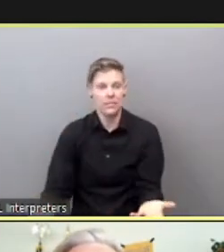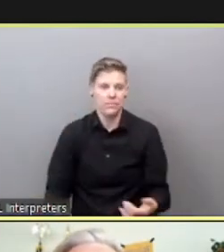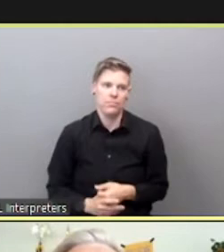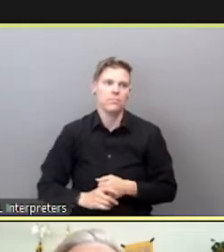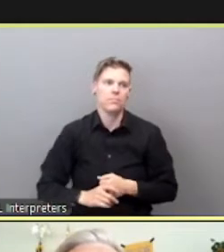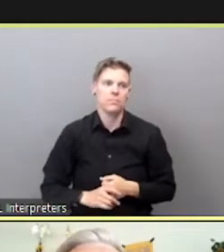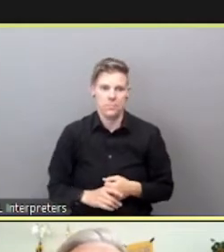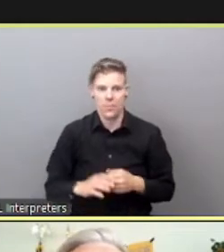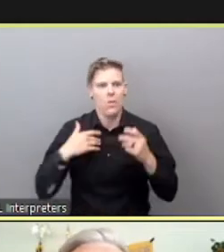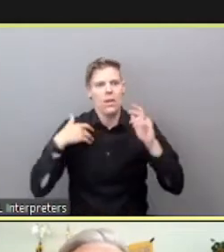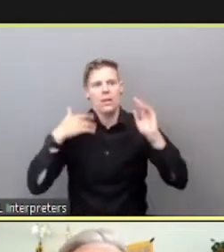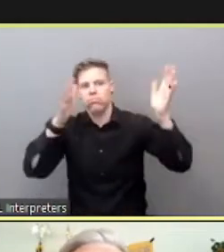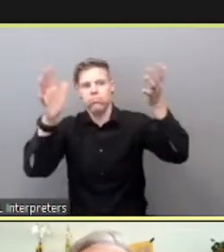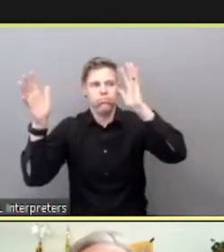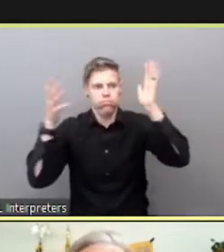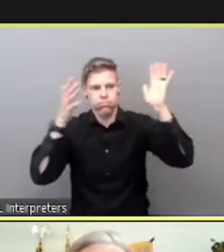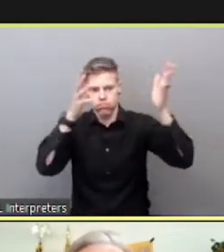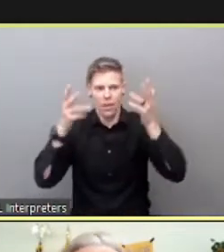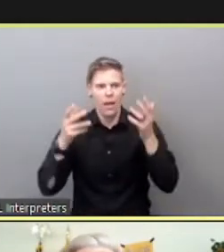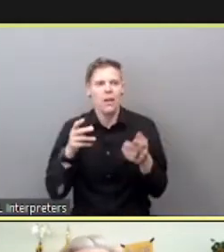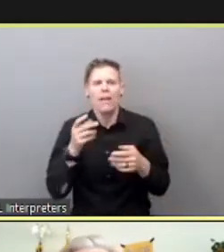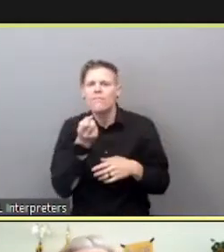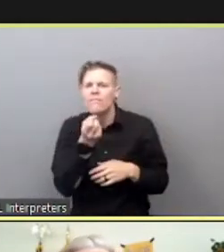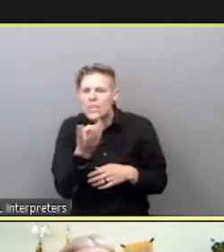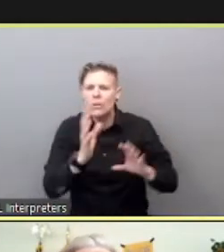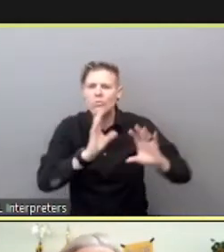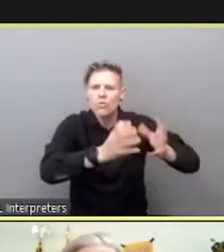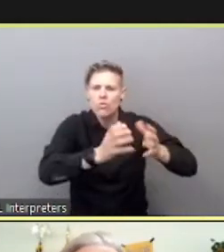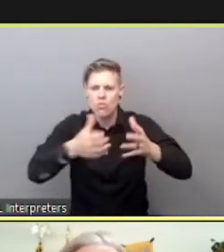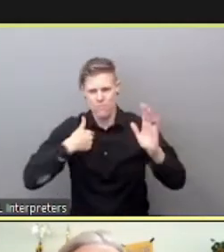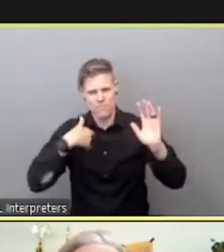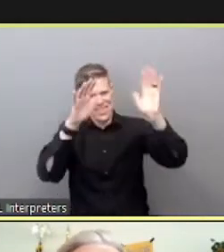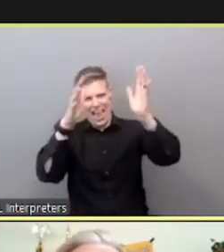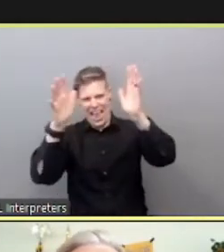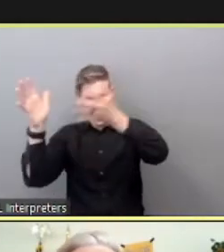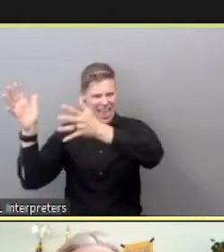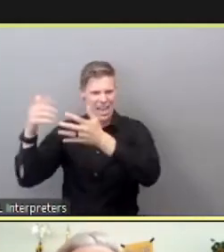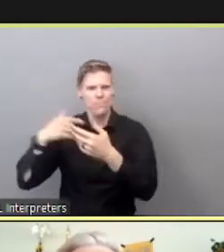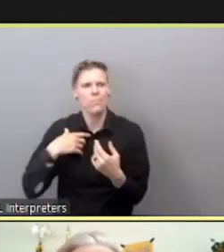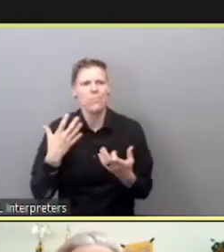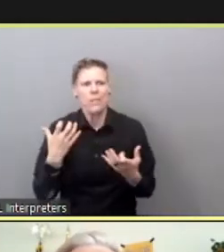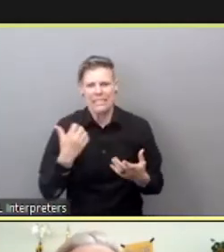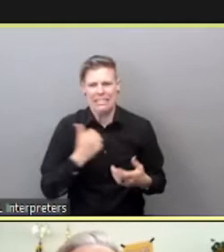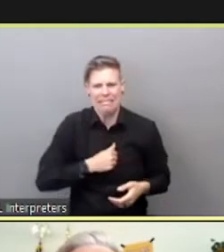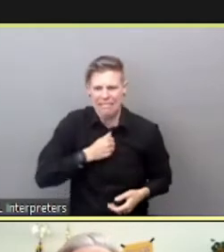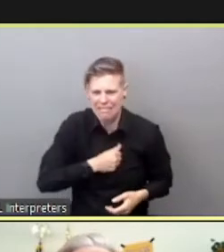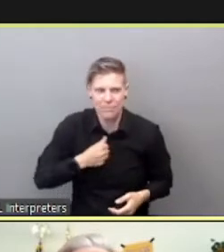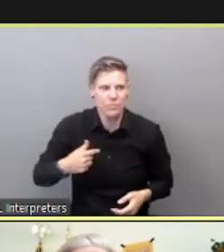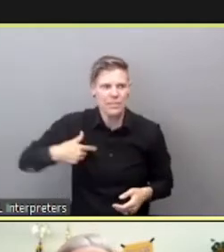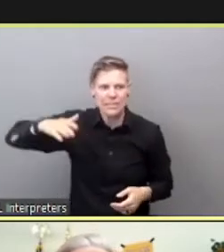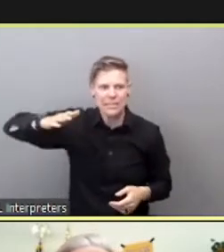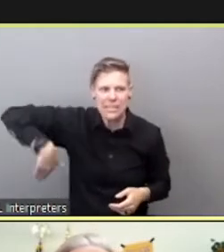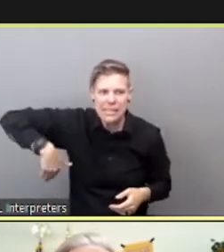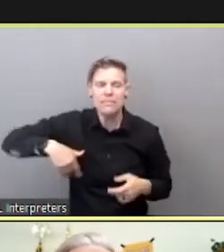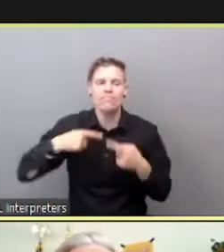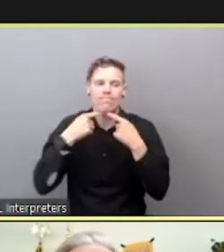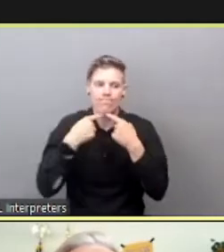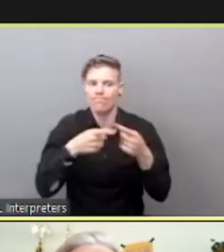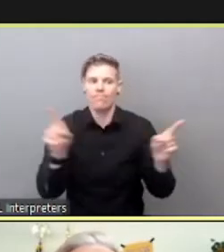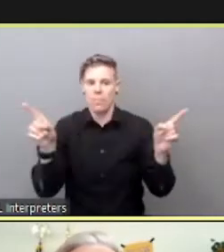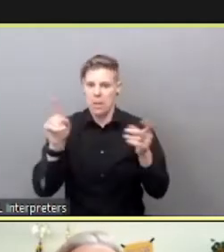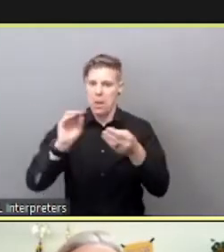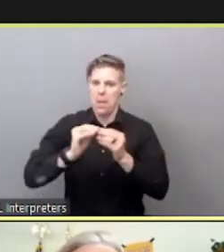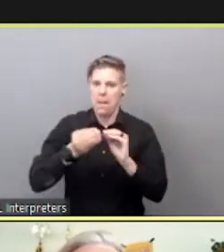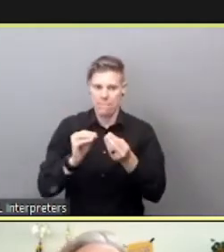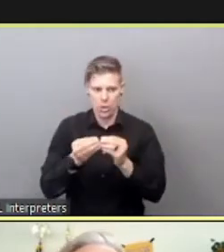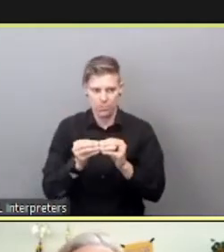have been notable, and I'm sorry we're late getting this data to you, but in particular, these 3 hospitals have